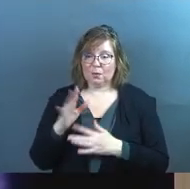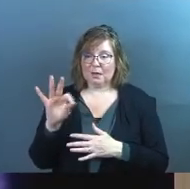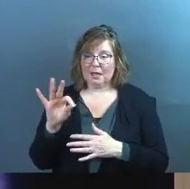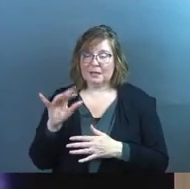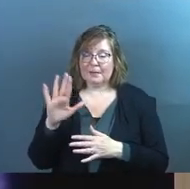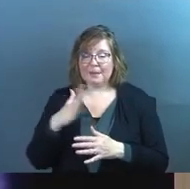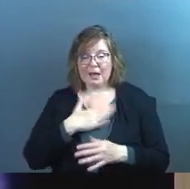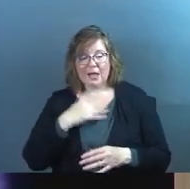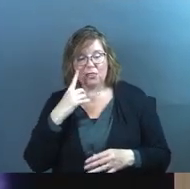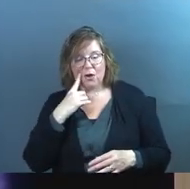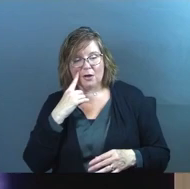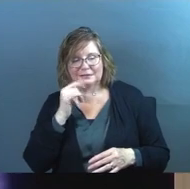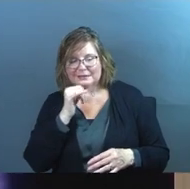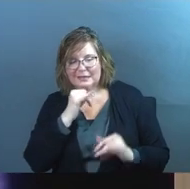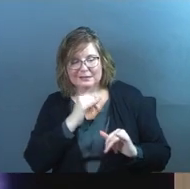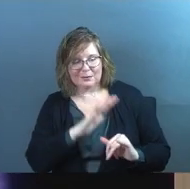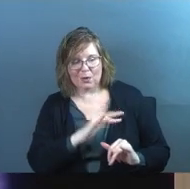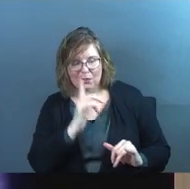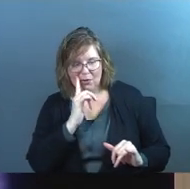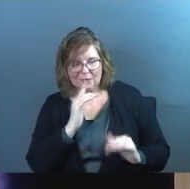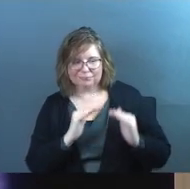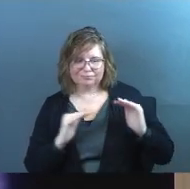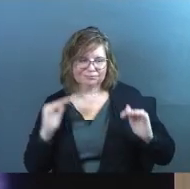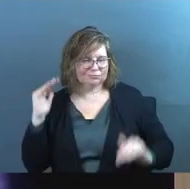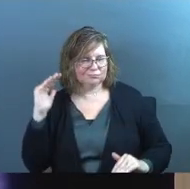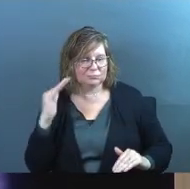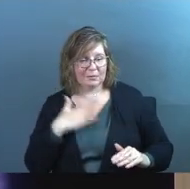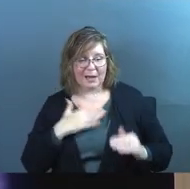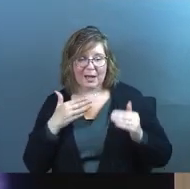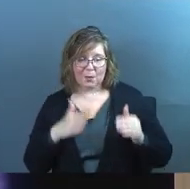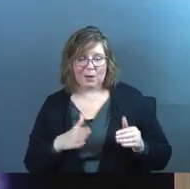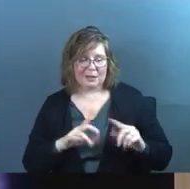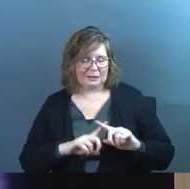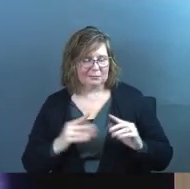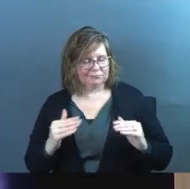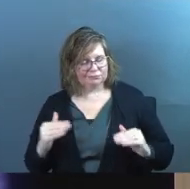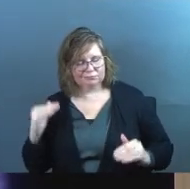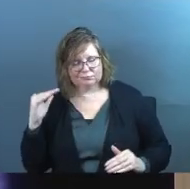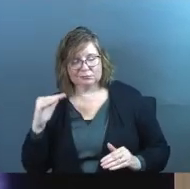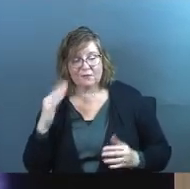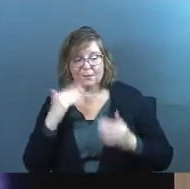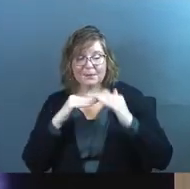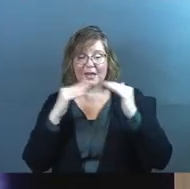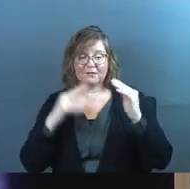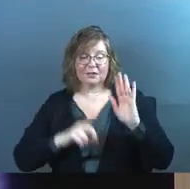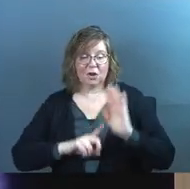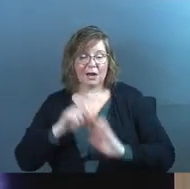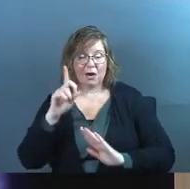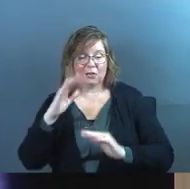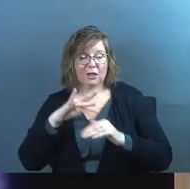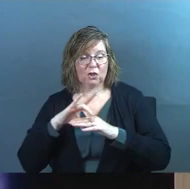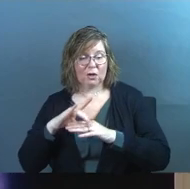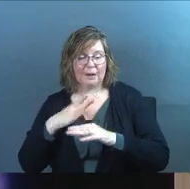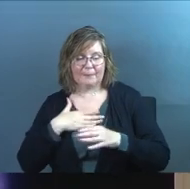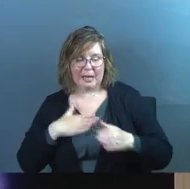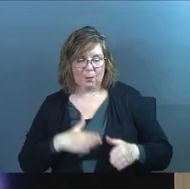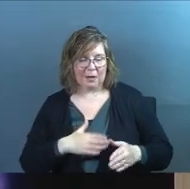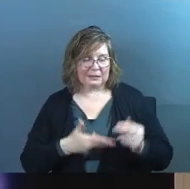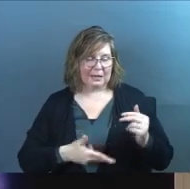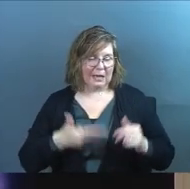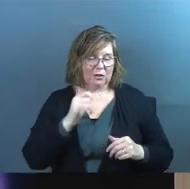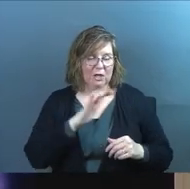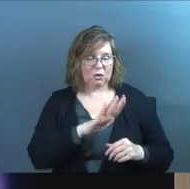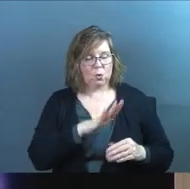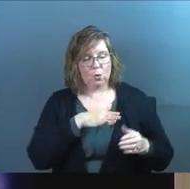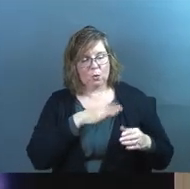nothing like your thoughts, says the Lord. And my ways are far beyond anything you could imagine. For just as the heavens are higher than the earth, so my ways are higher than your ways, and